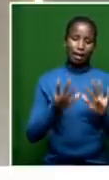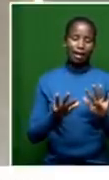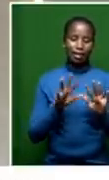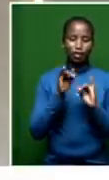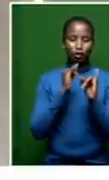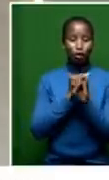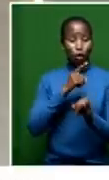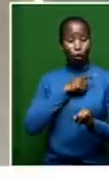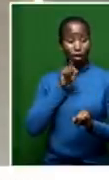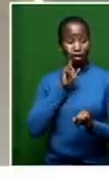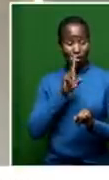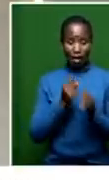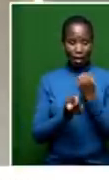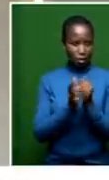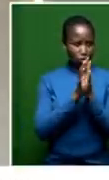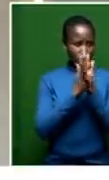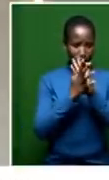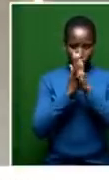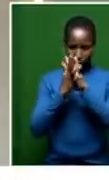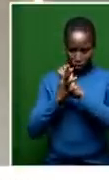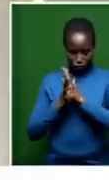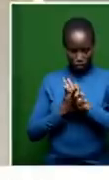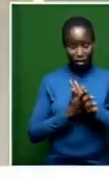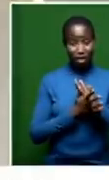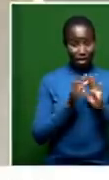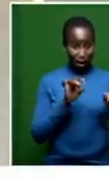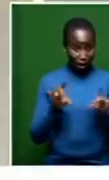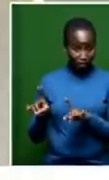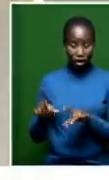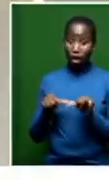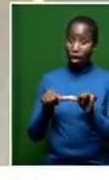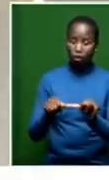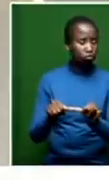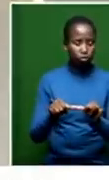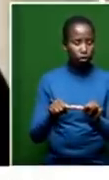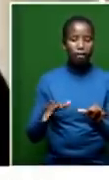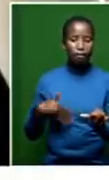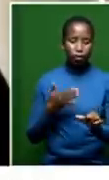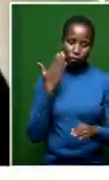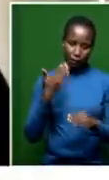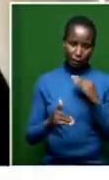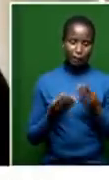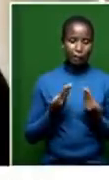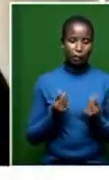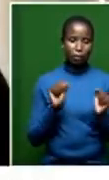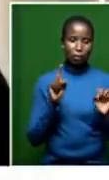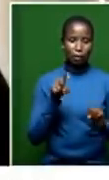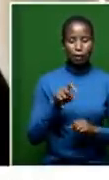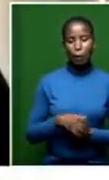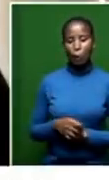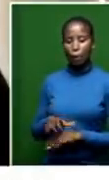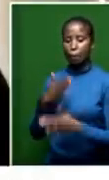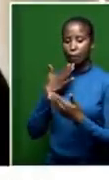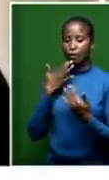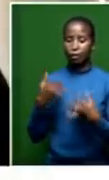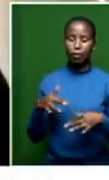reputational damage that it has so suffered, continues to suffer. Well, we'll have to leave it there. Thank you so much for your time